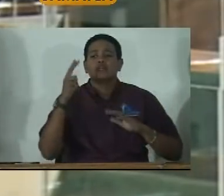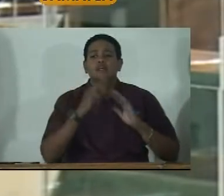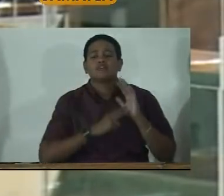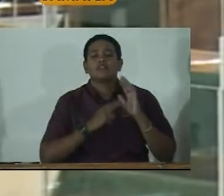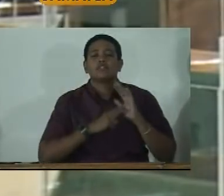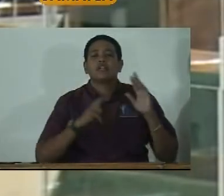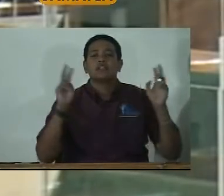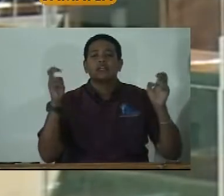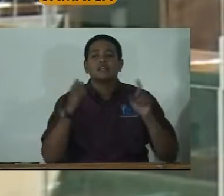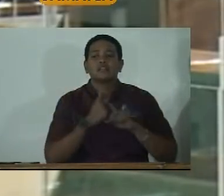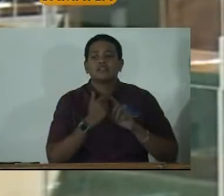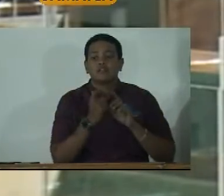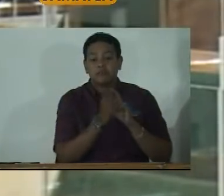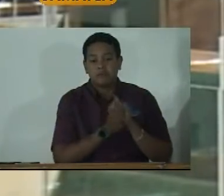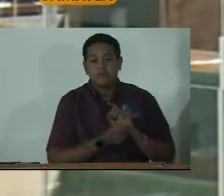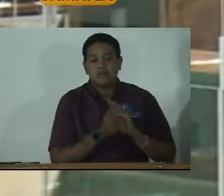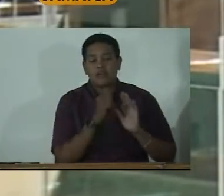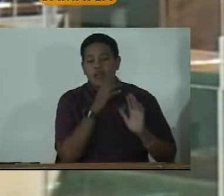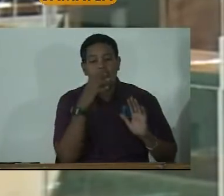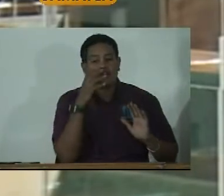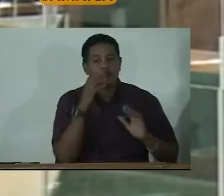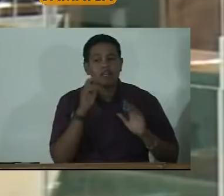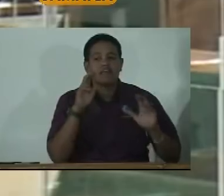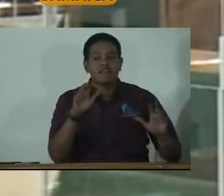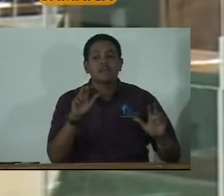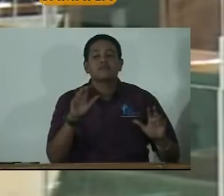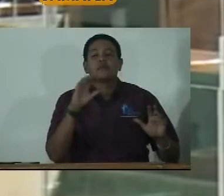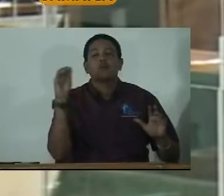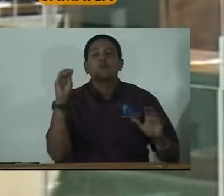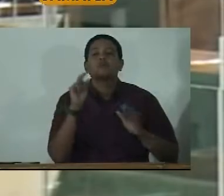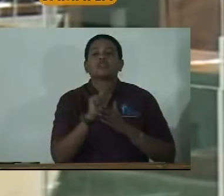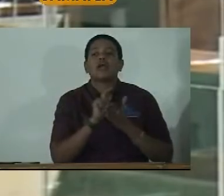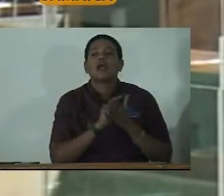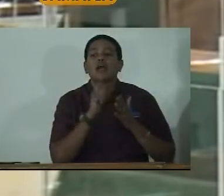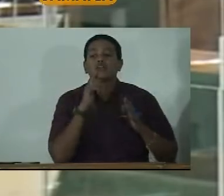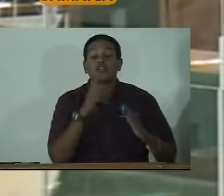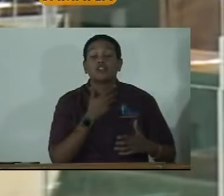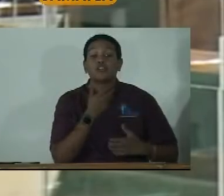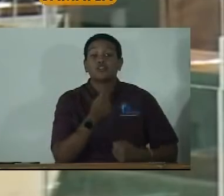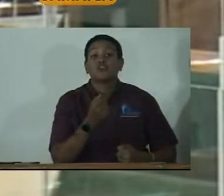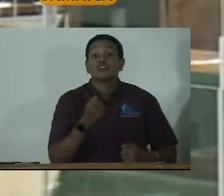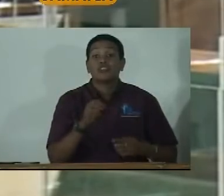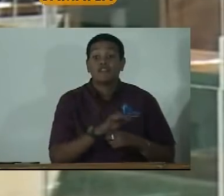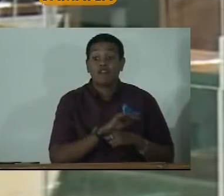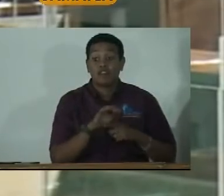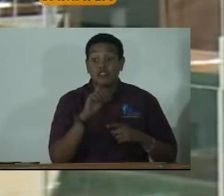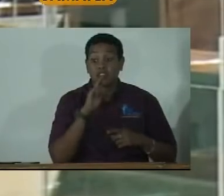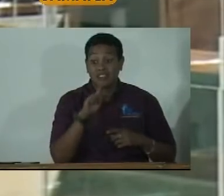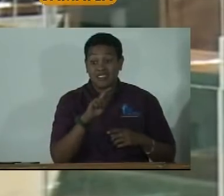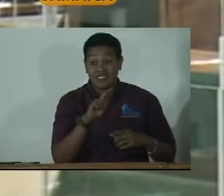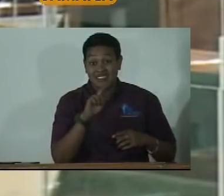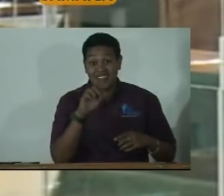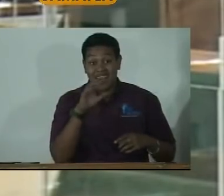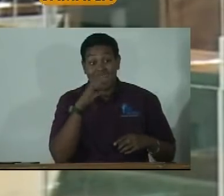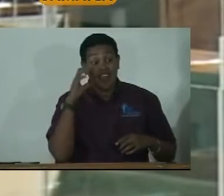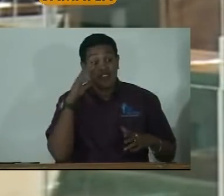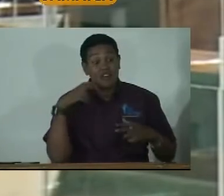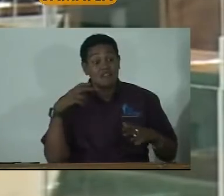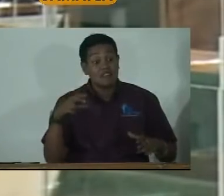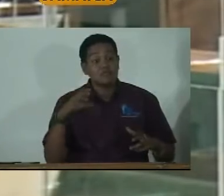Act to Amend the Agro-Investment Corporation Act, to entrust the functions of the Agricultural Marketing Corporation to the Agro-Investment